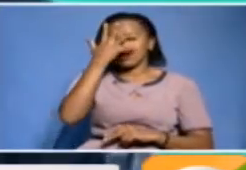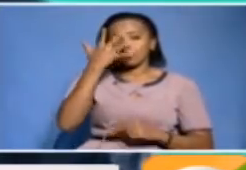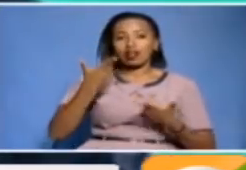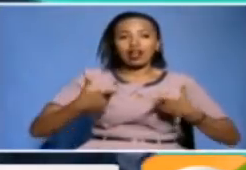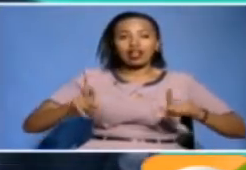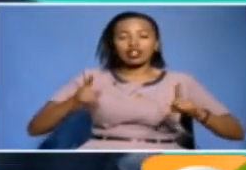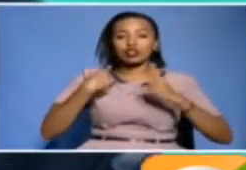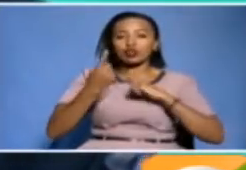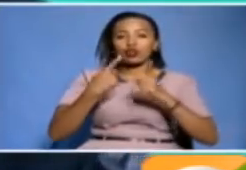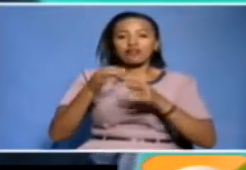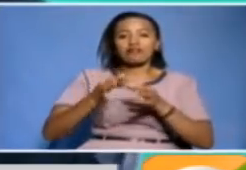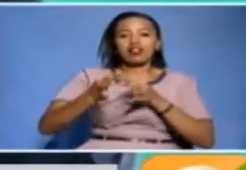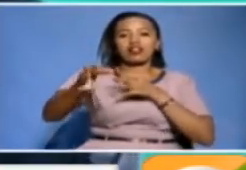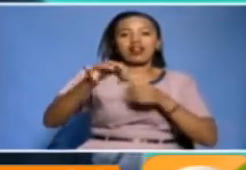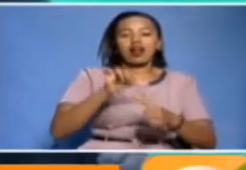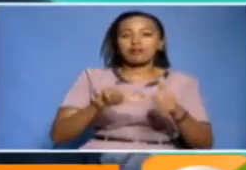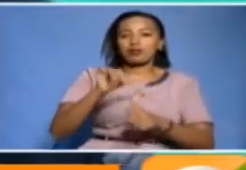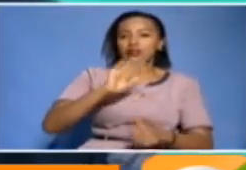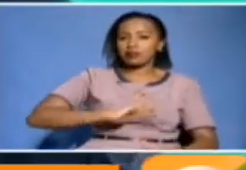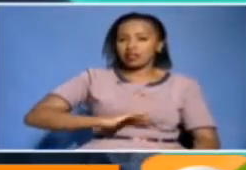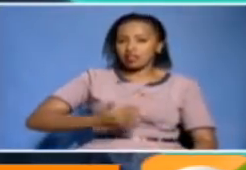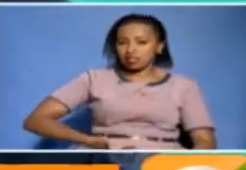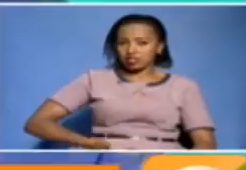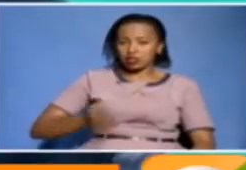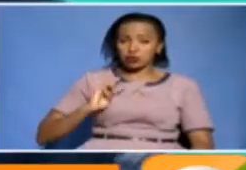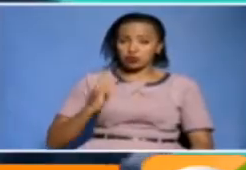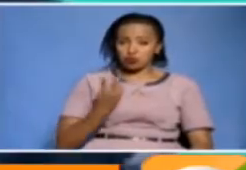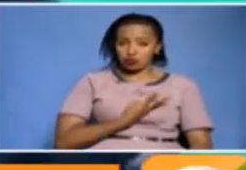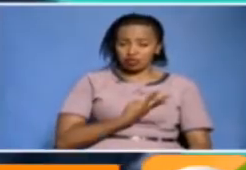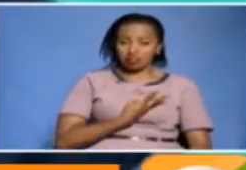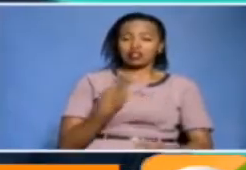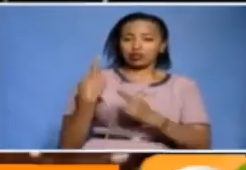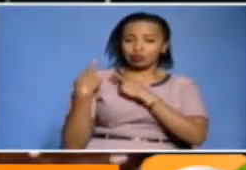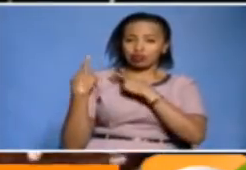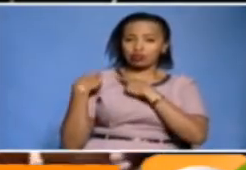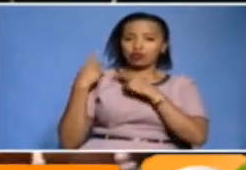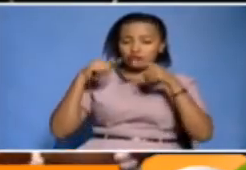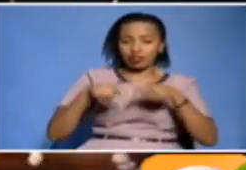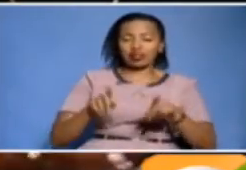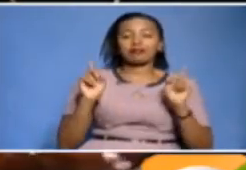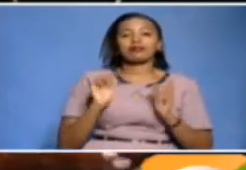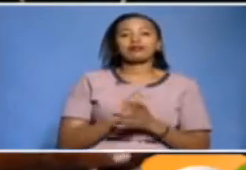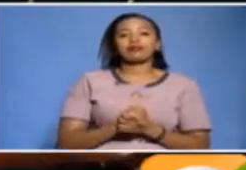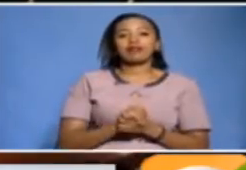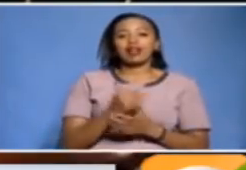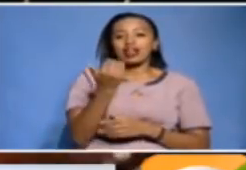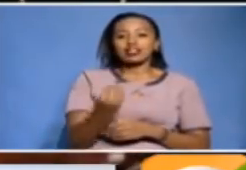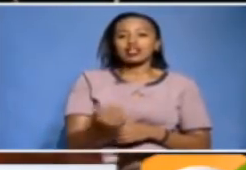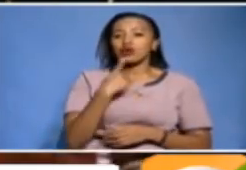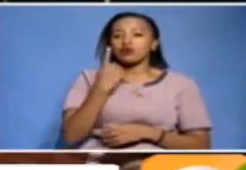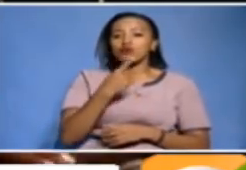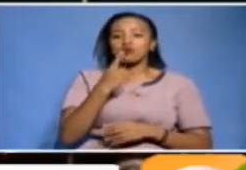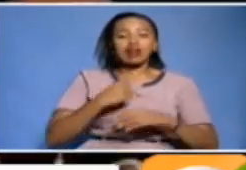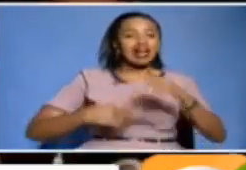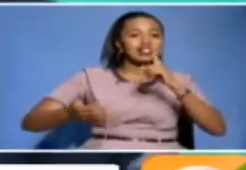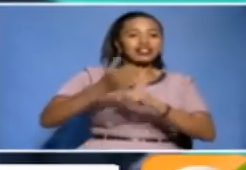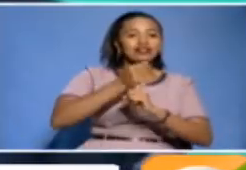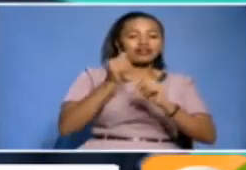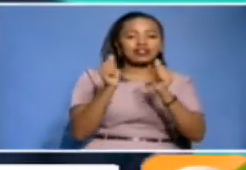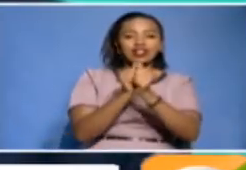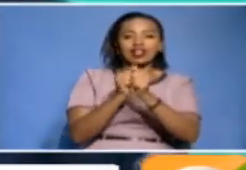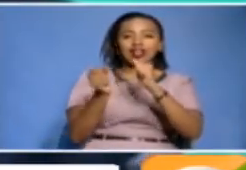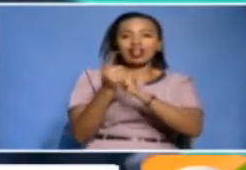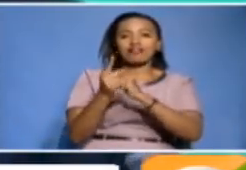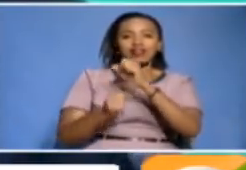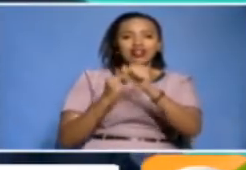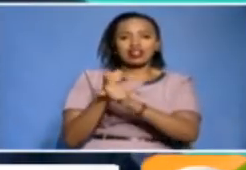foul about pregnancies. We are responsible for them. A child who is not even 10, 11 years, you are allowing your child to